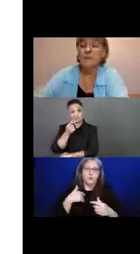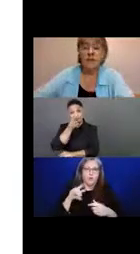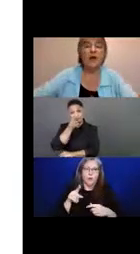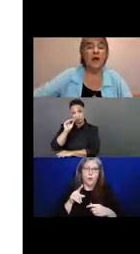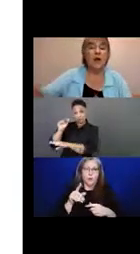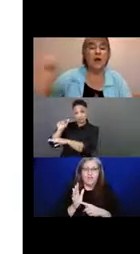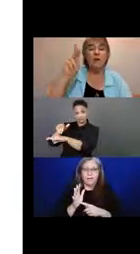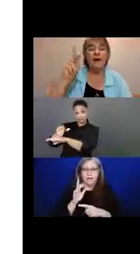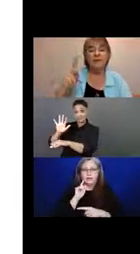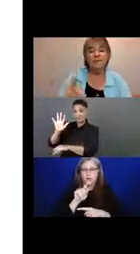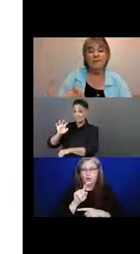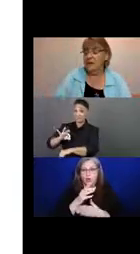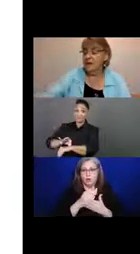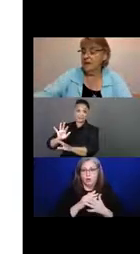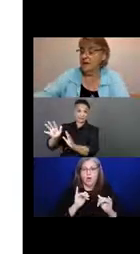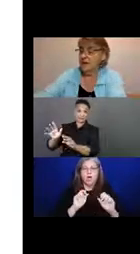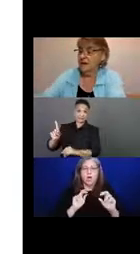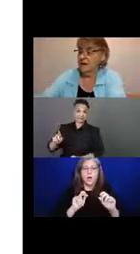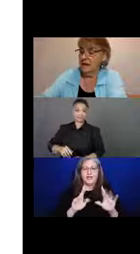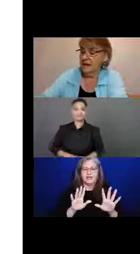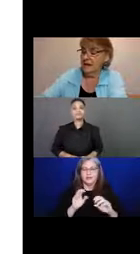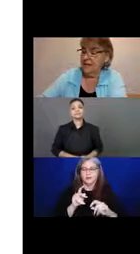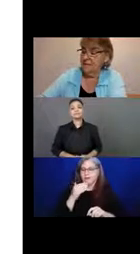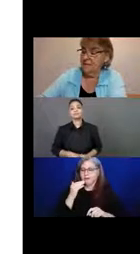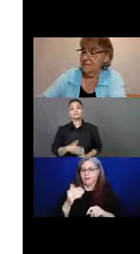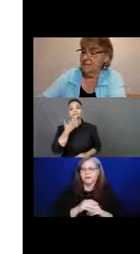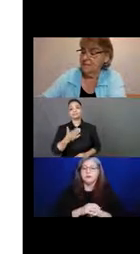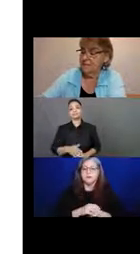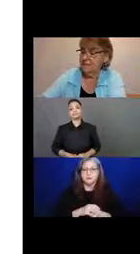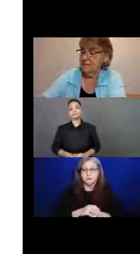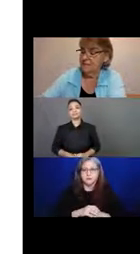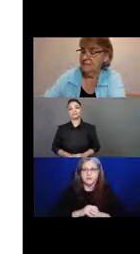on your side. Okay. Wrap up. Thank you. Okay.